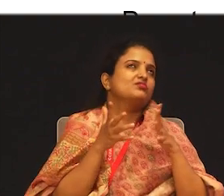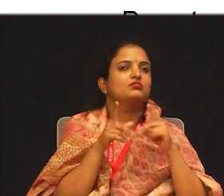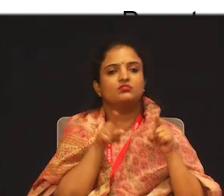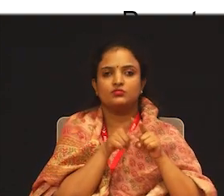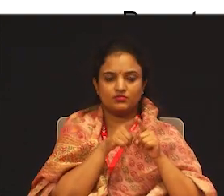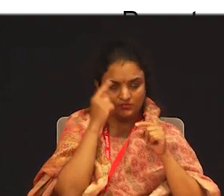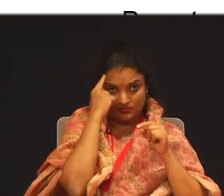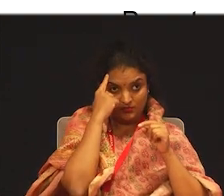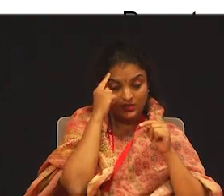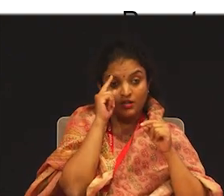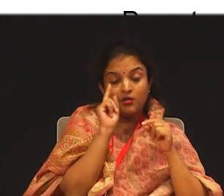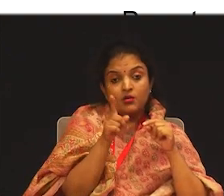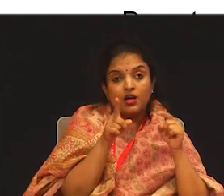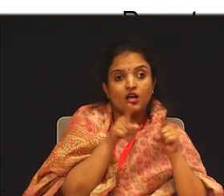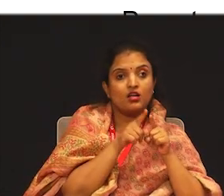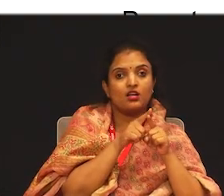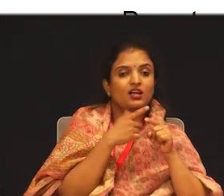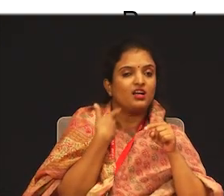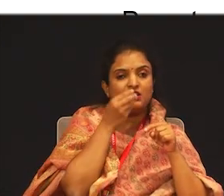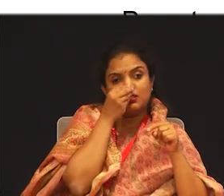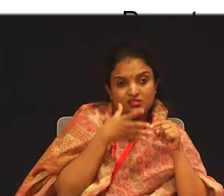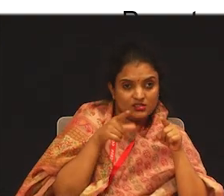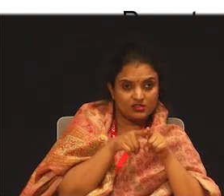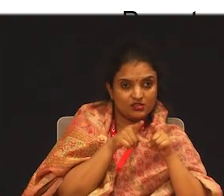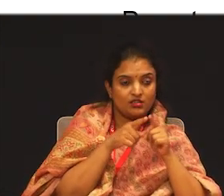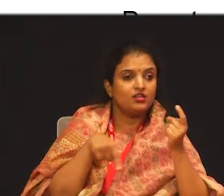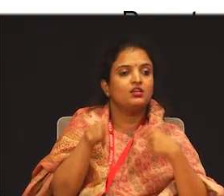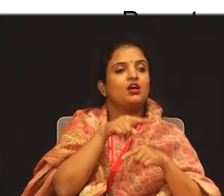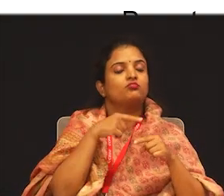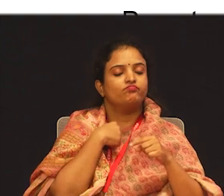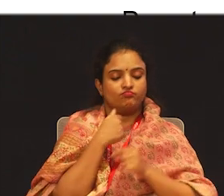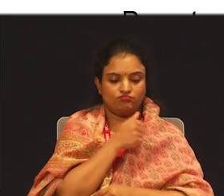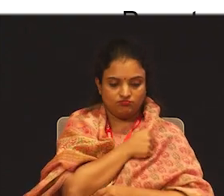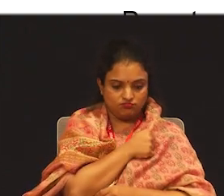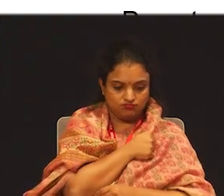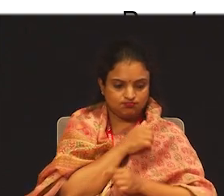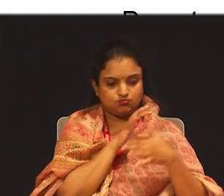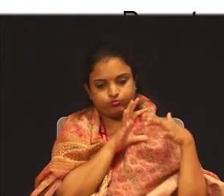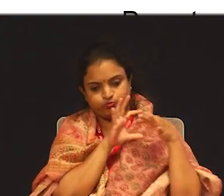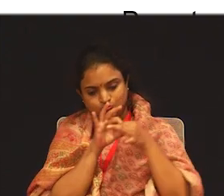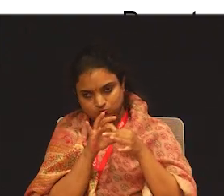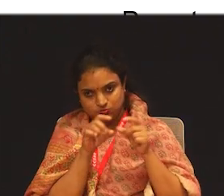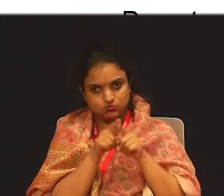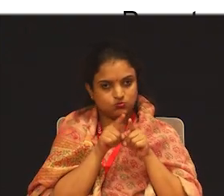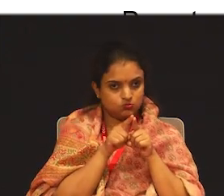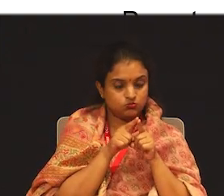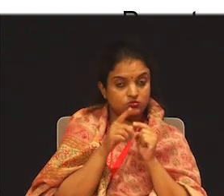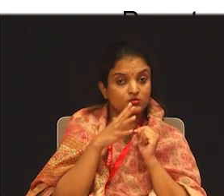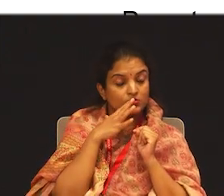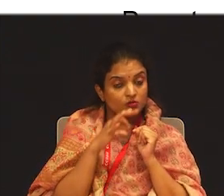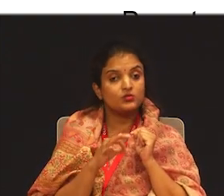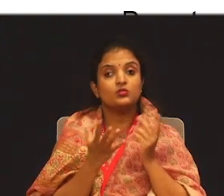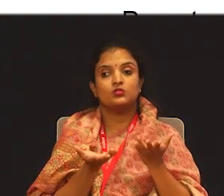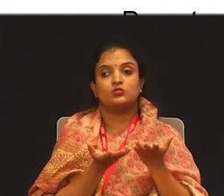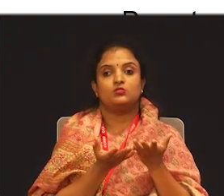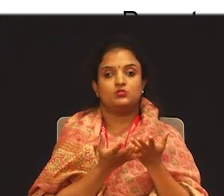that? We are all happy and we accept ourselves as it is. Are you sure?